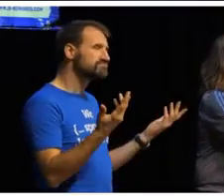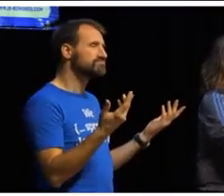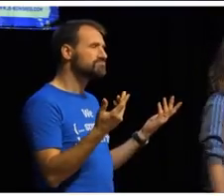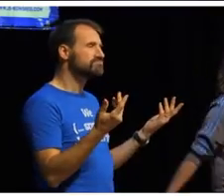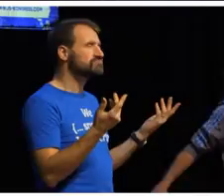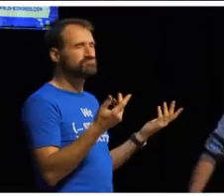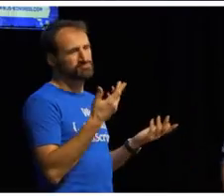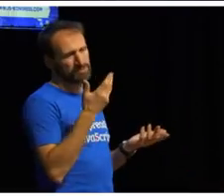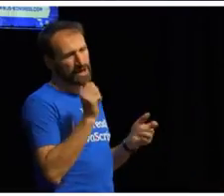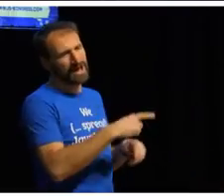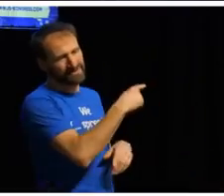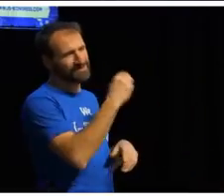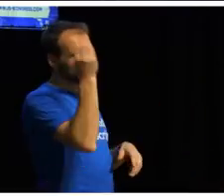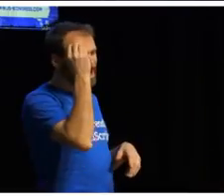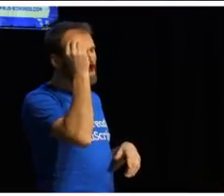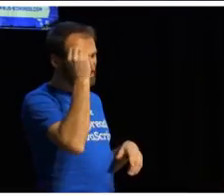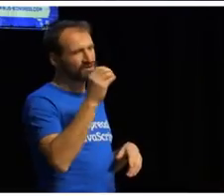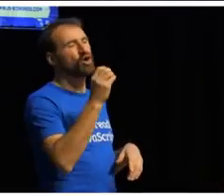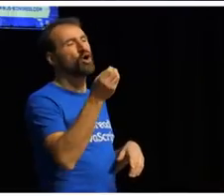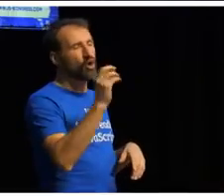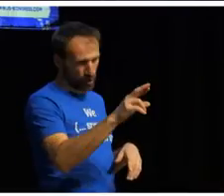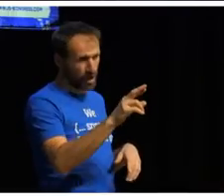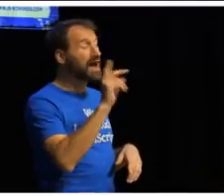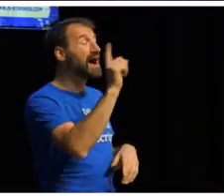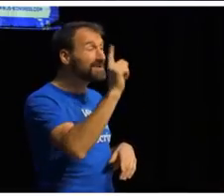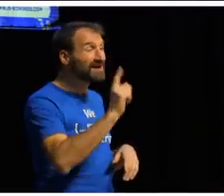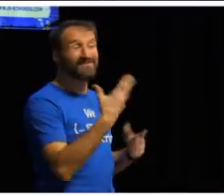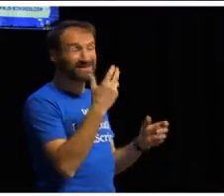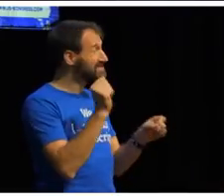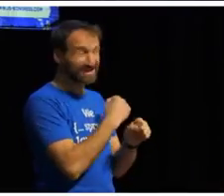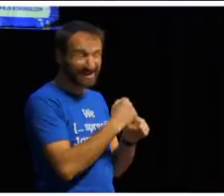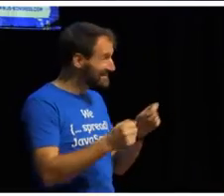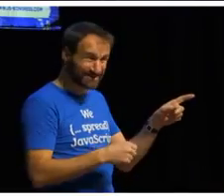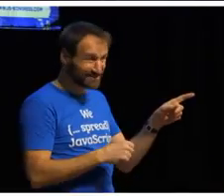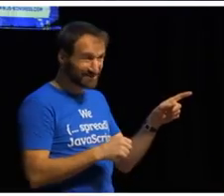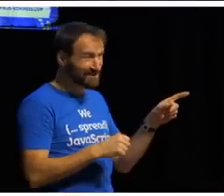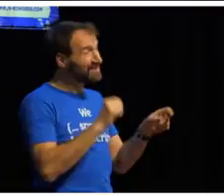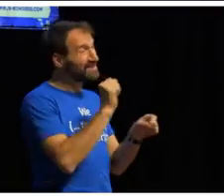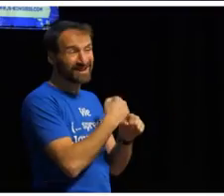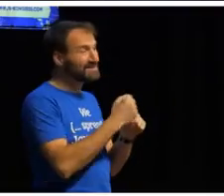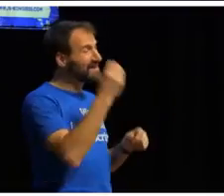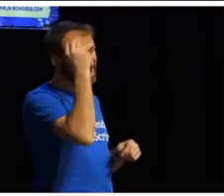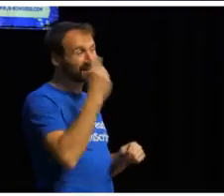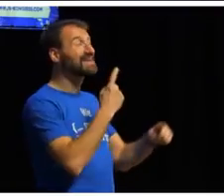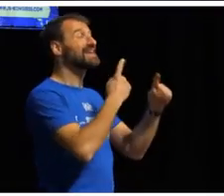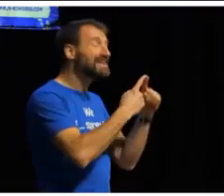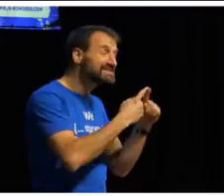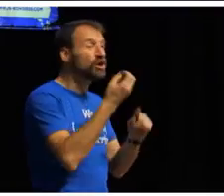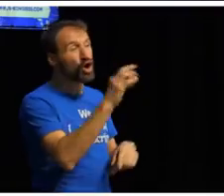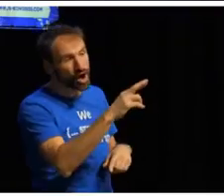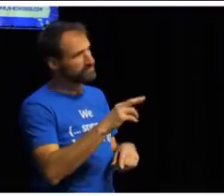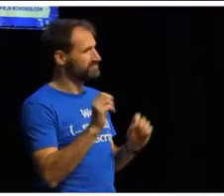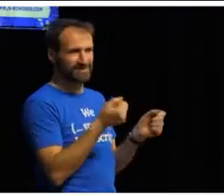like learn the OR as well. But what it cannot do is it cannot learn XOR. And it cannot do